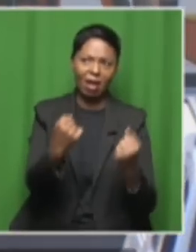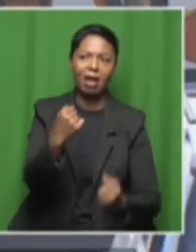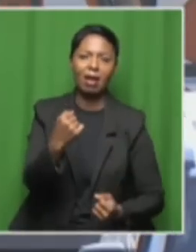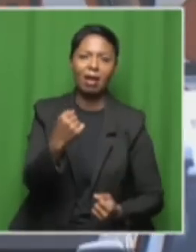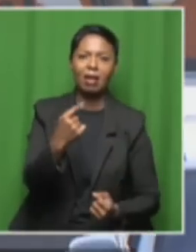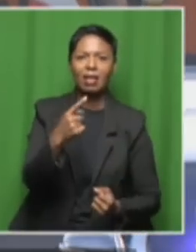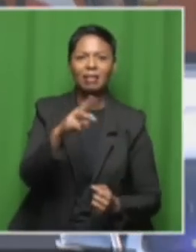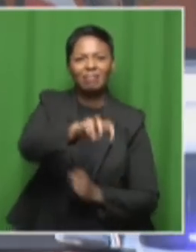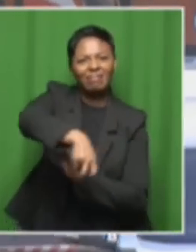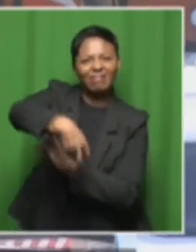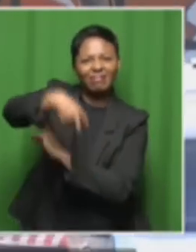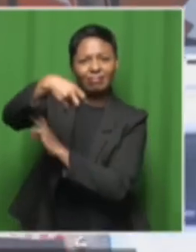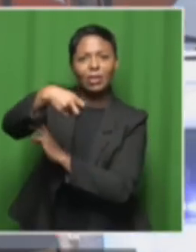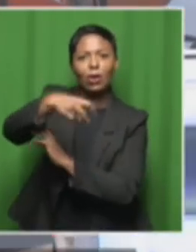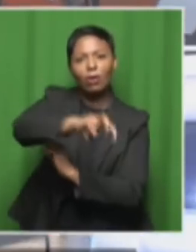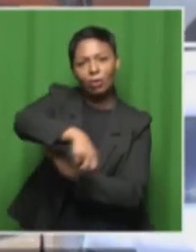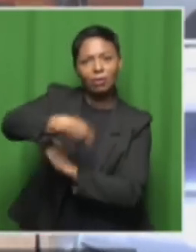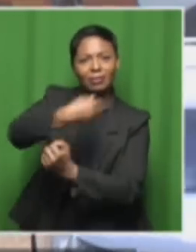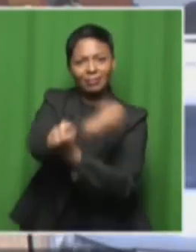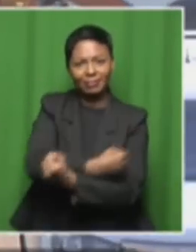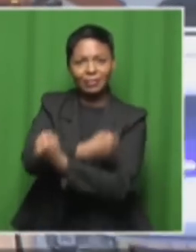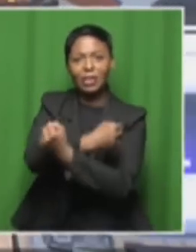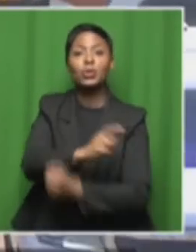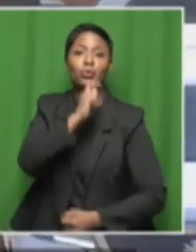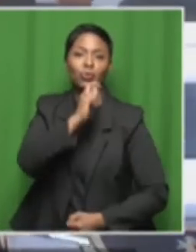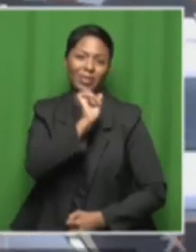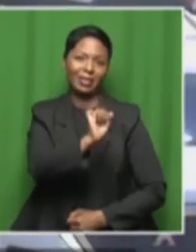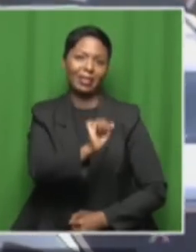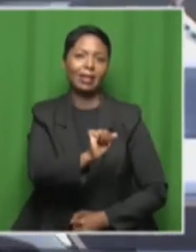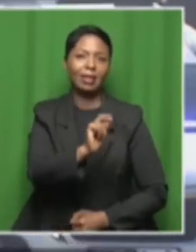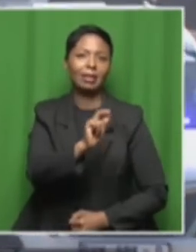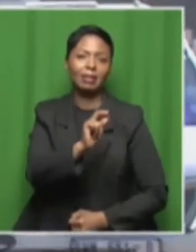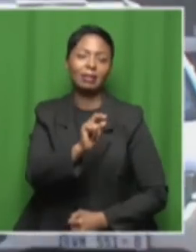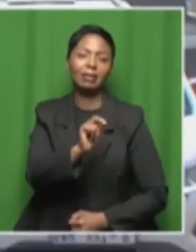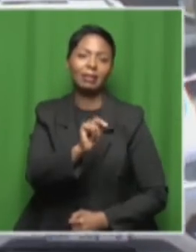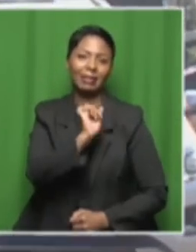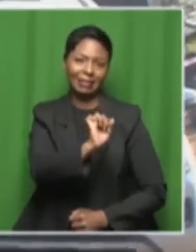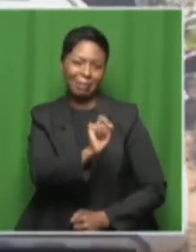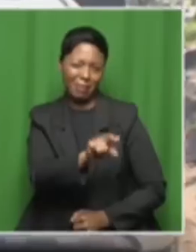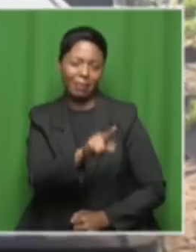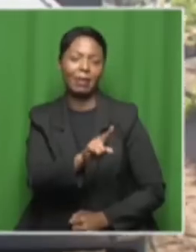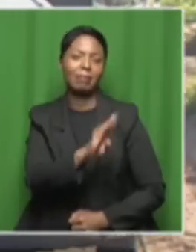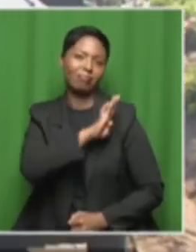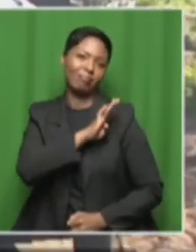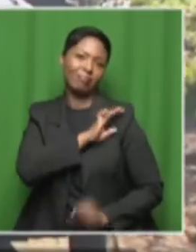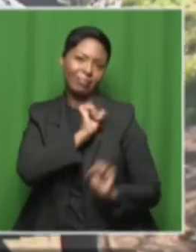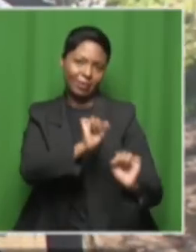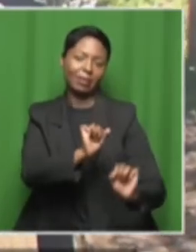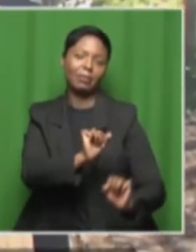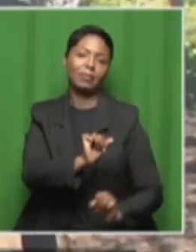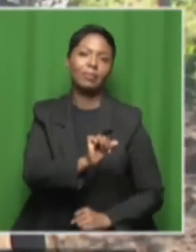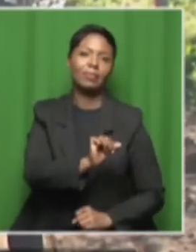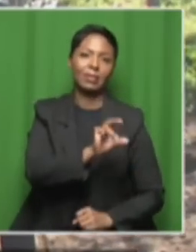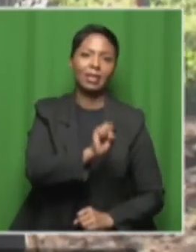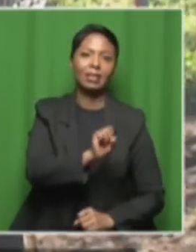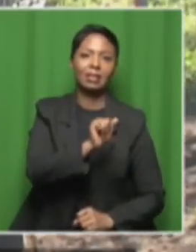indeed a military vehicle, a military tow truck as well. And I can confirm that because